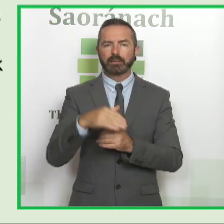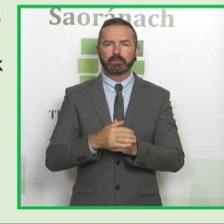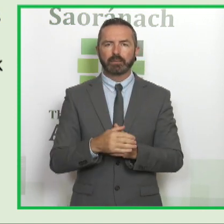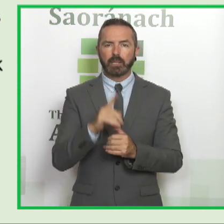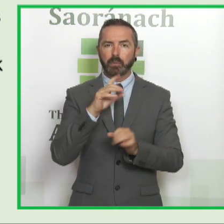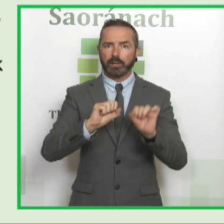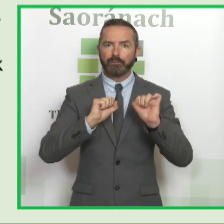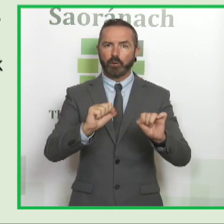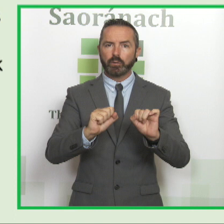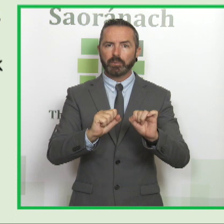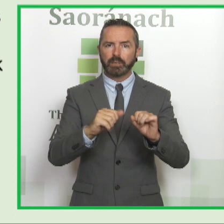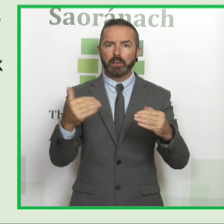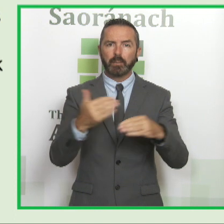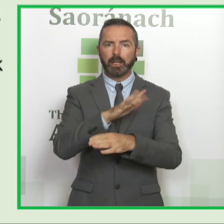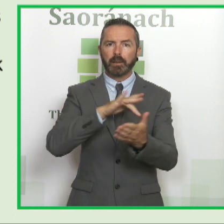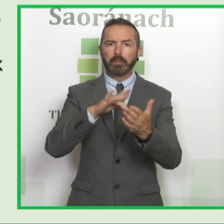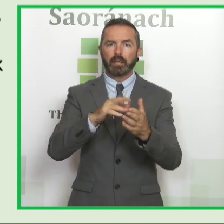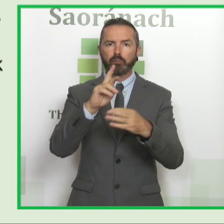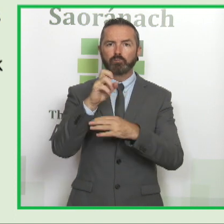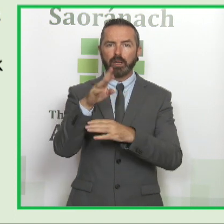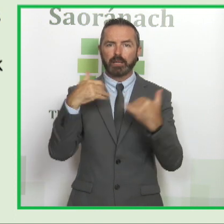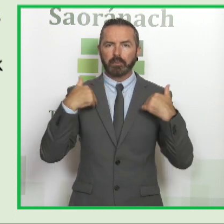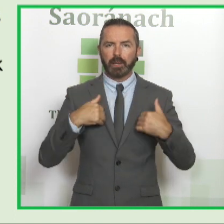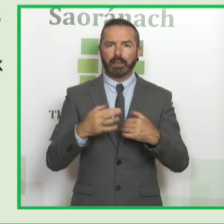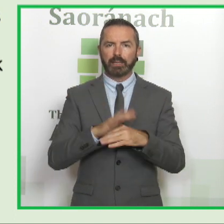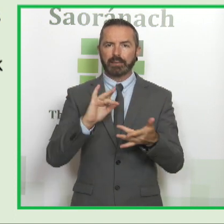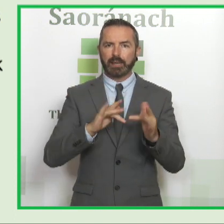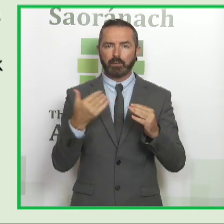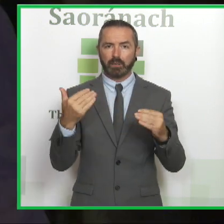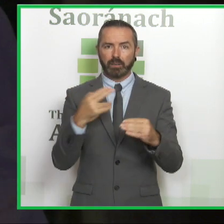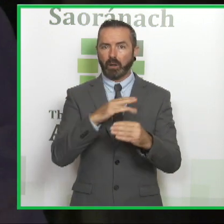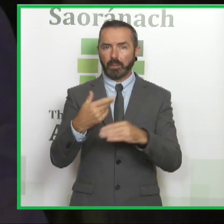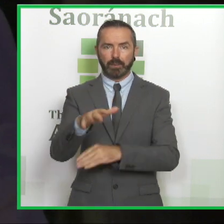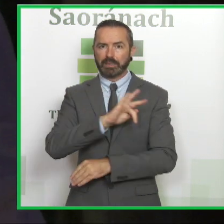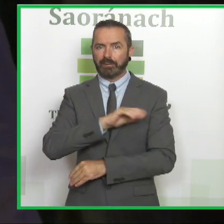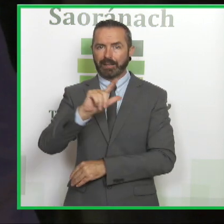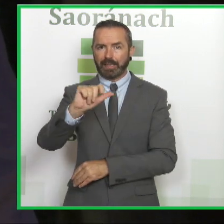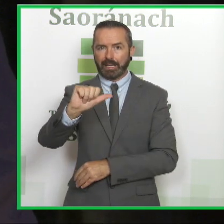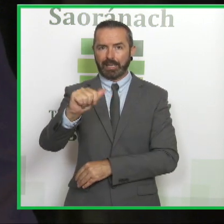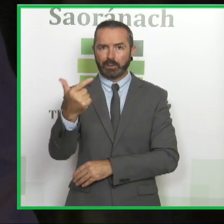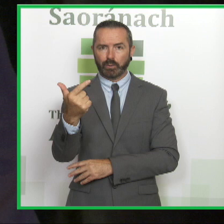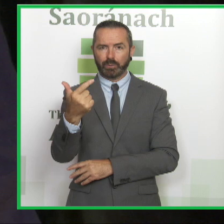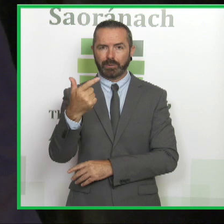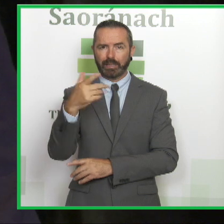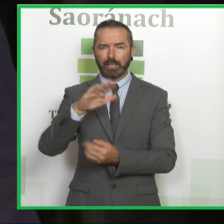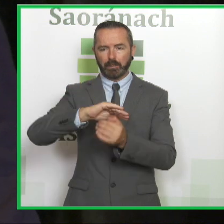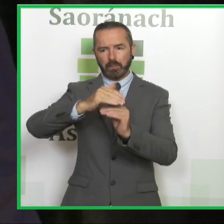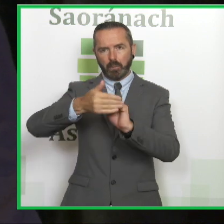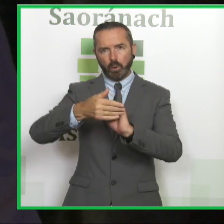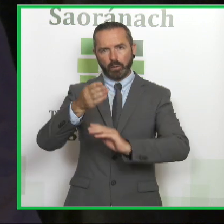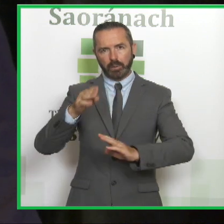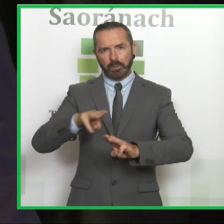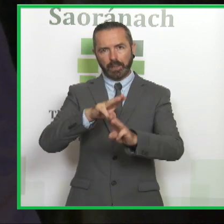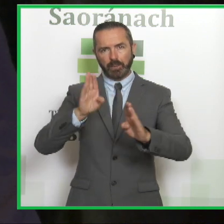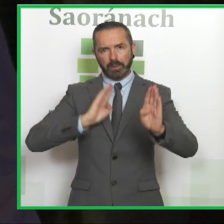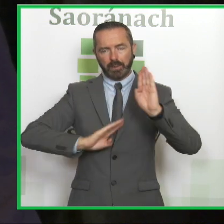debts was carried out by middle-ranking members of the network, not by A2 himself. A2 shapes young people's behaviour in the neighbourhood he